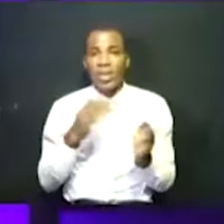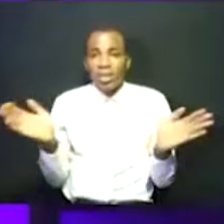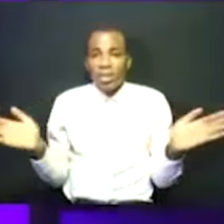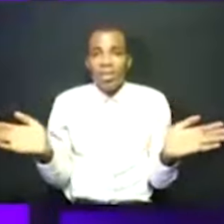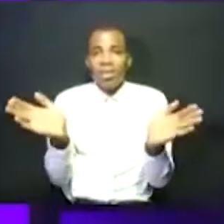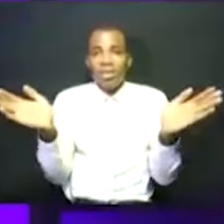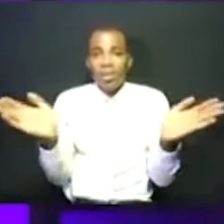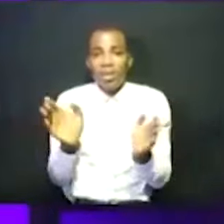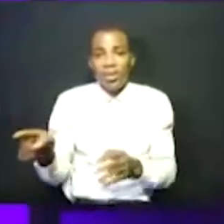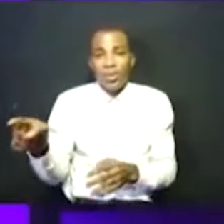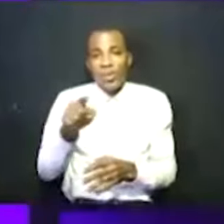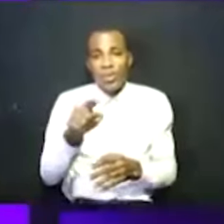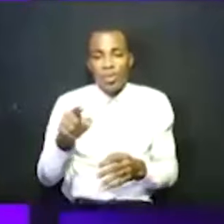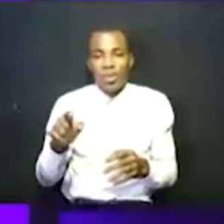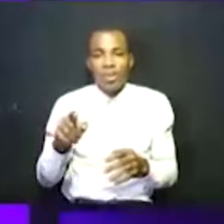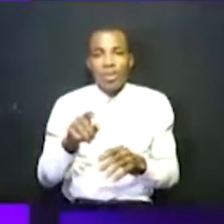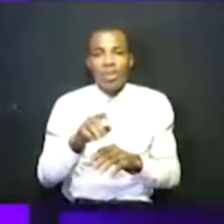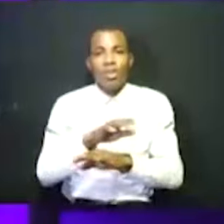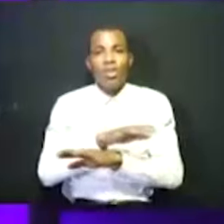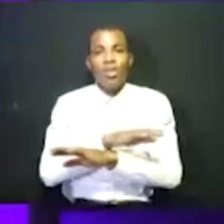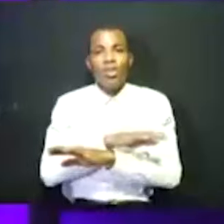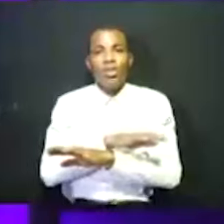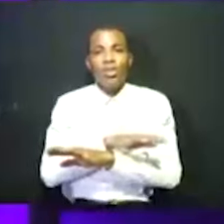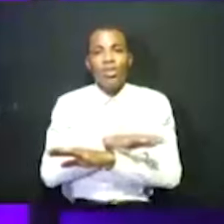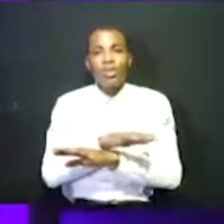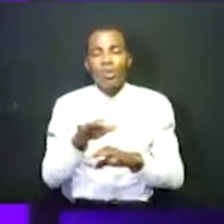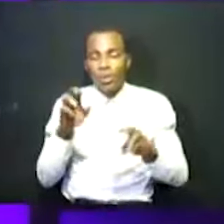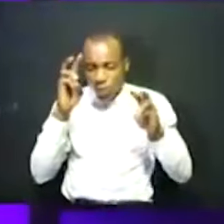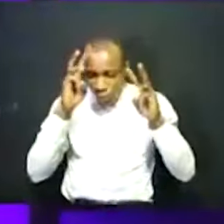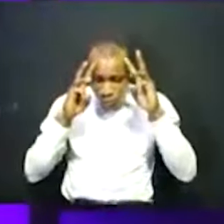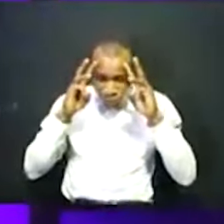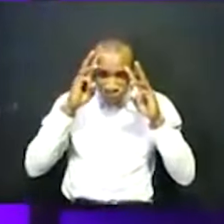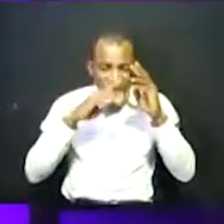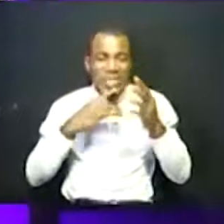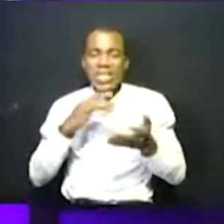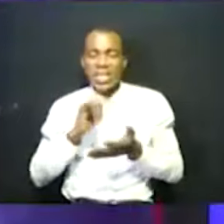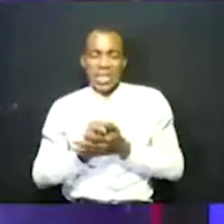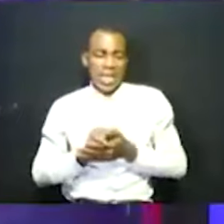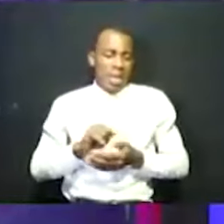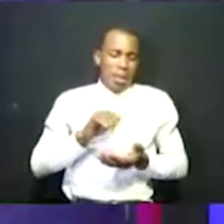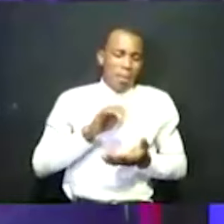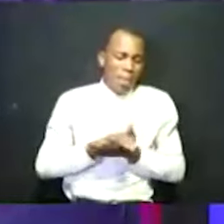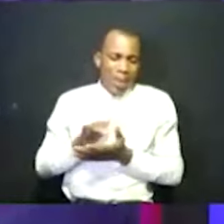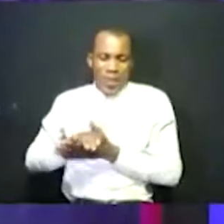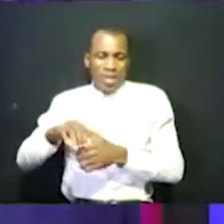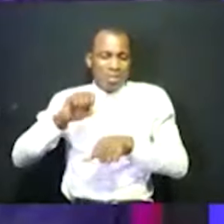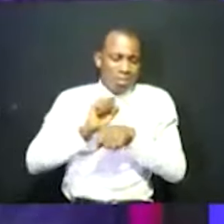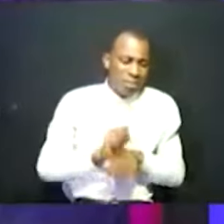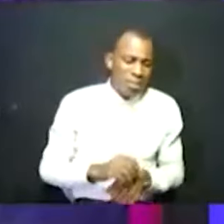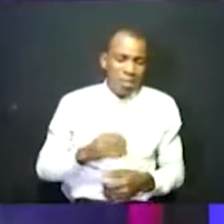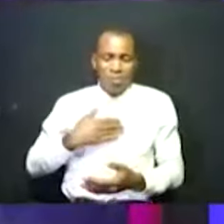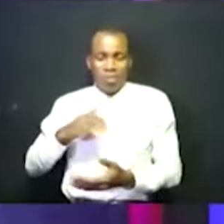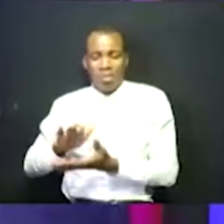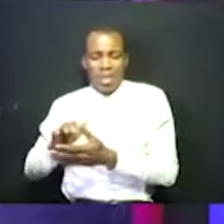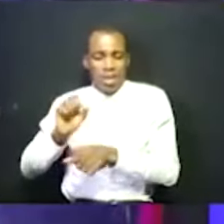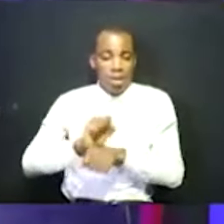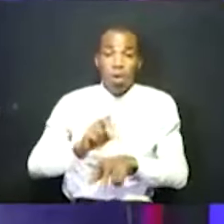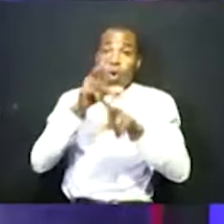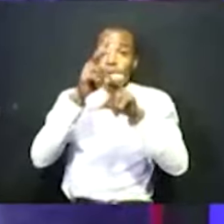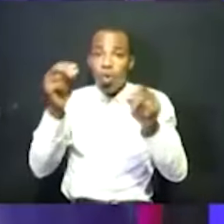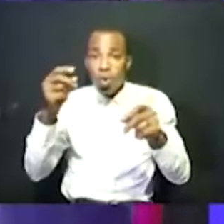ourselves not to worry about the enormity of the tax, but let us concentrate on the power within. For it is greater than the power